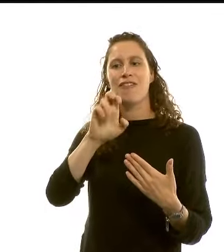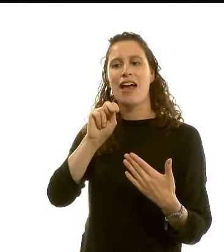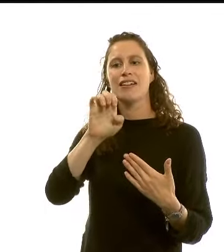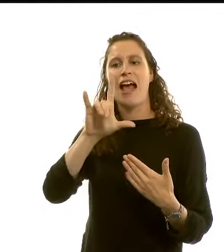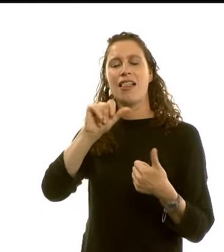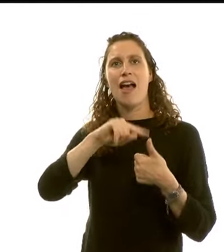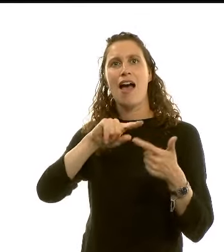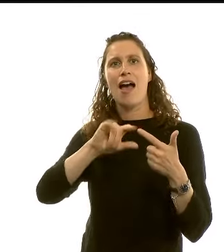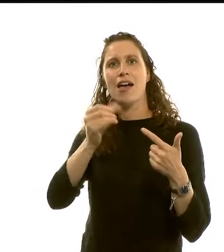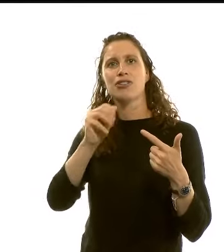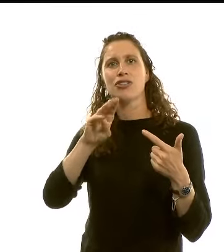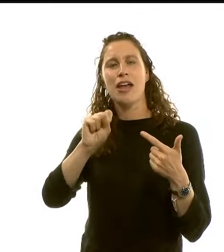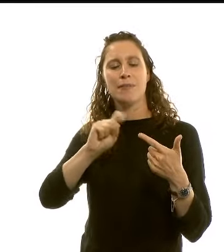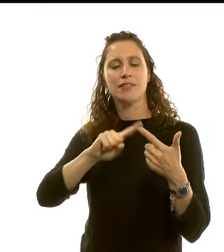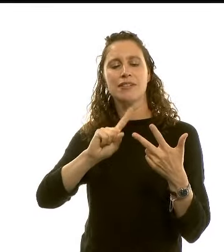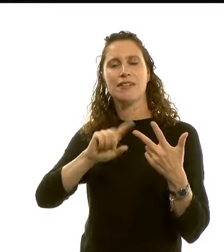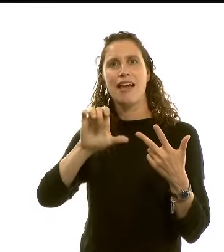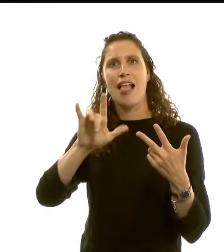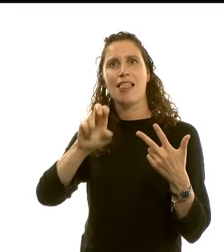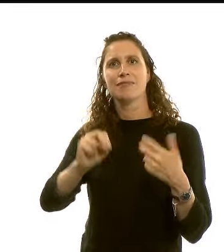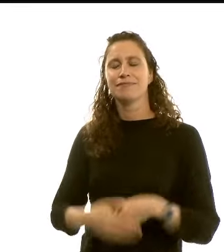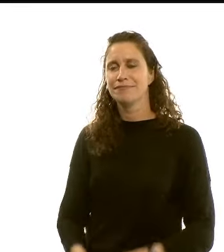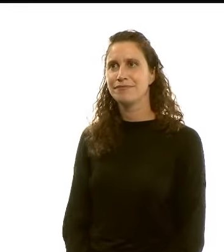Ellen. Thanks, you guys. Thank you. Thank you, guys.